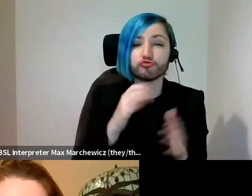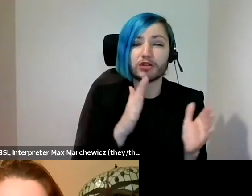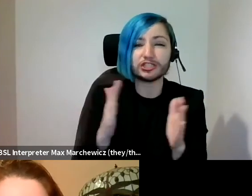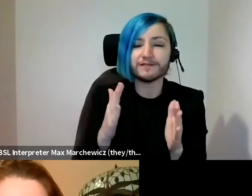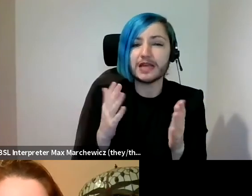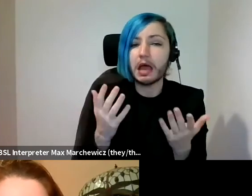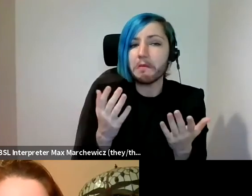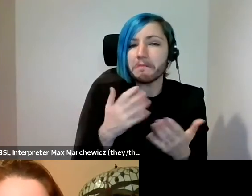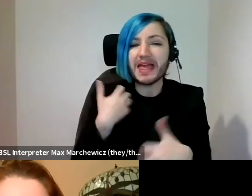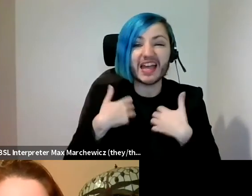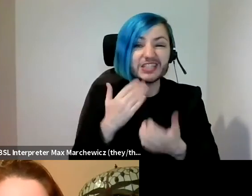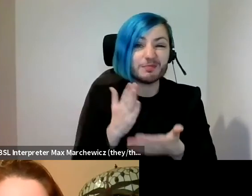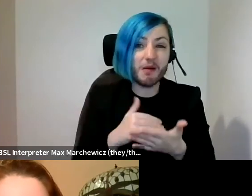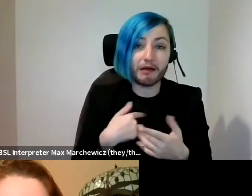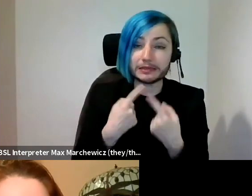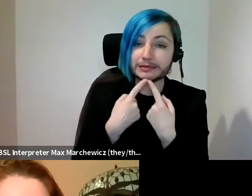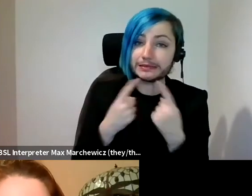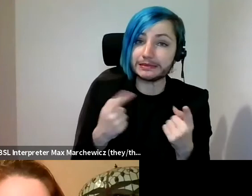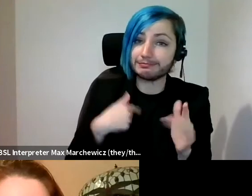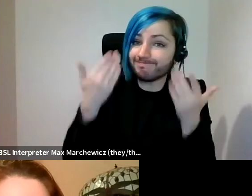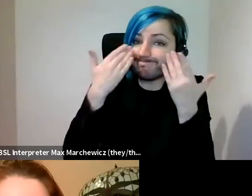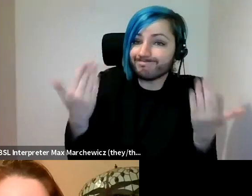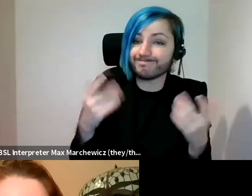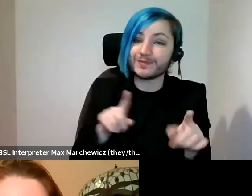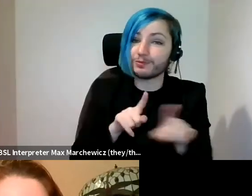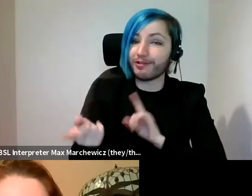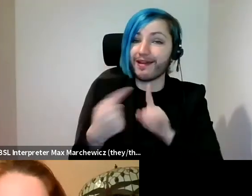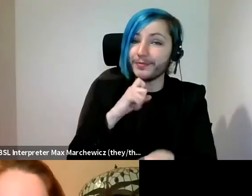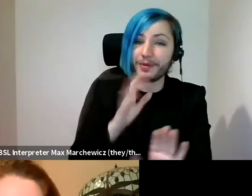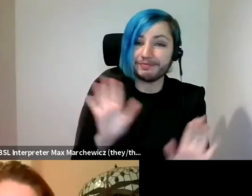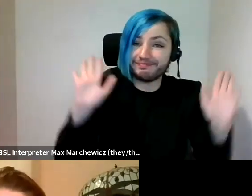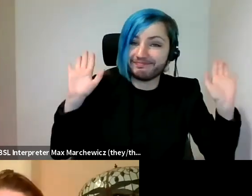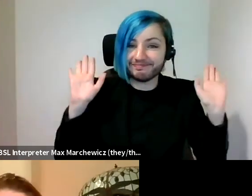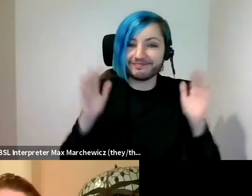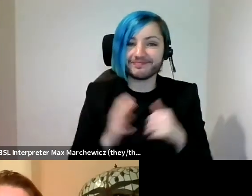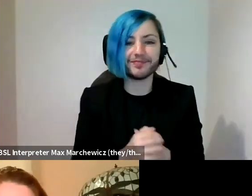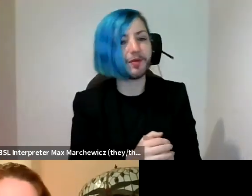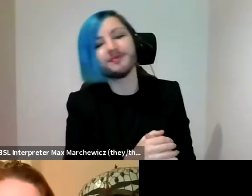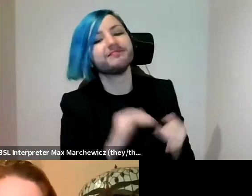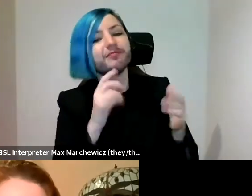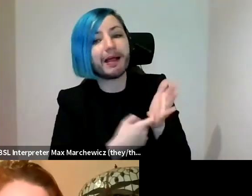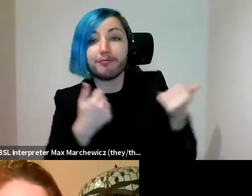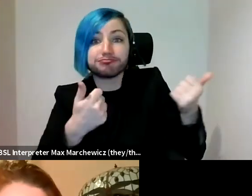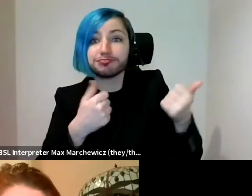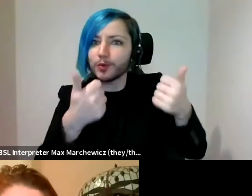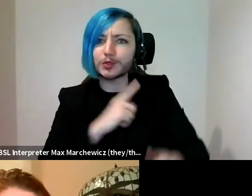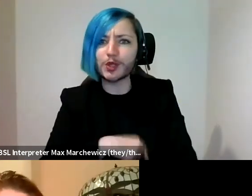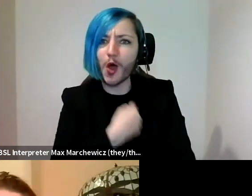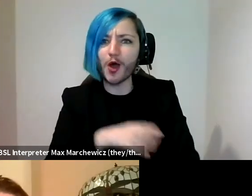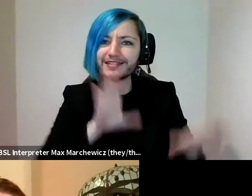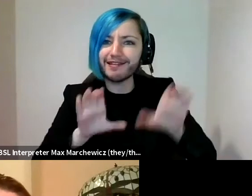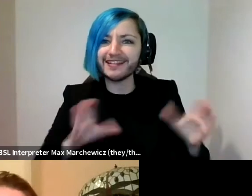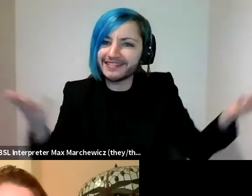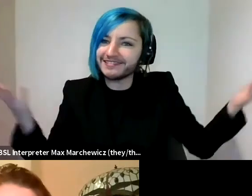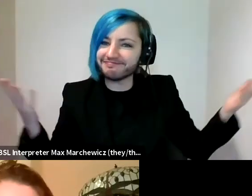question, I confess, so I'm not going to try, just in case. No, that's great. An honest scientist. We all have